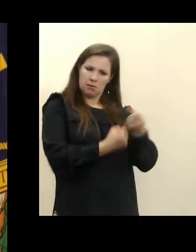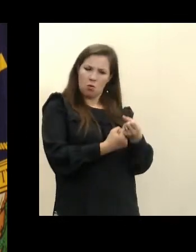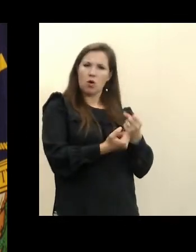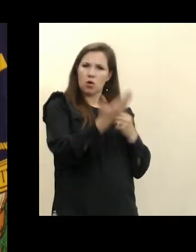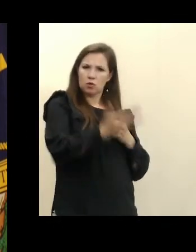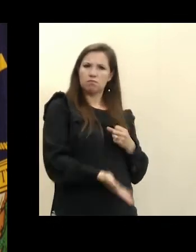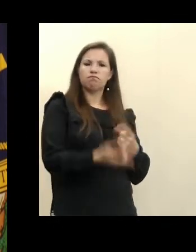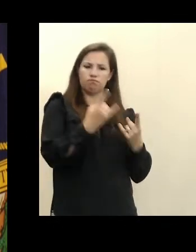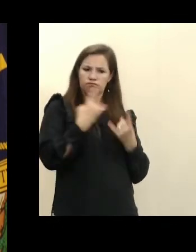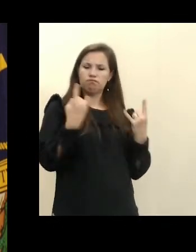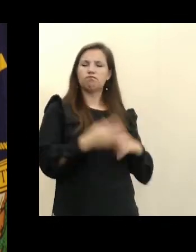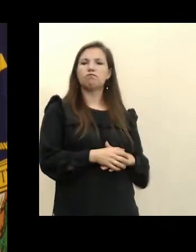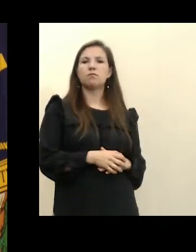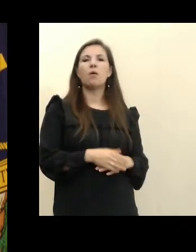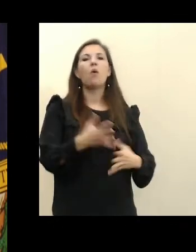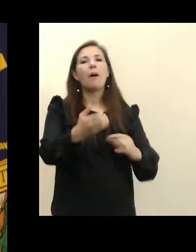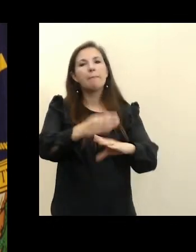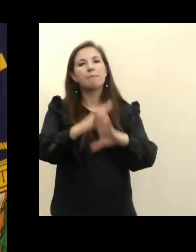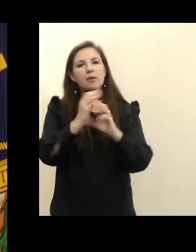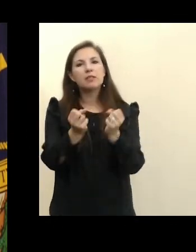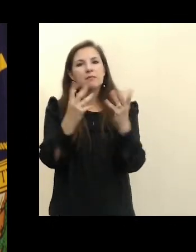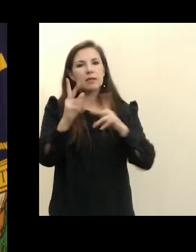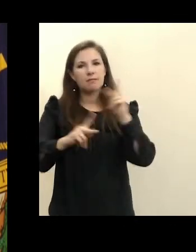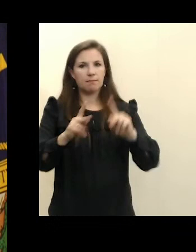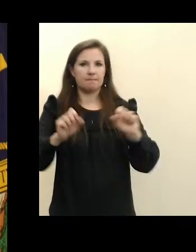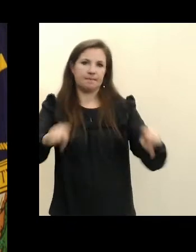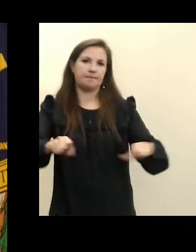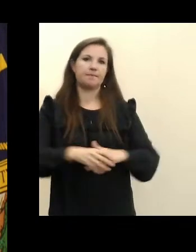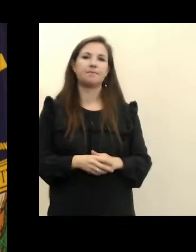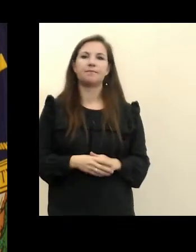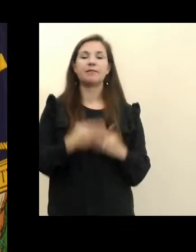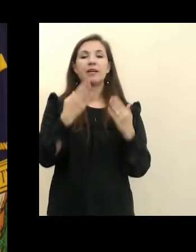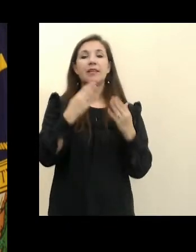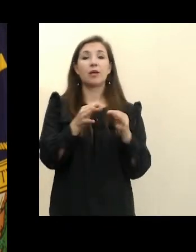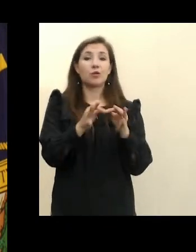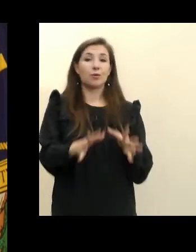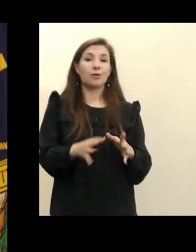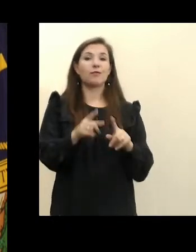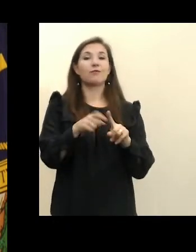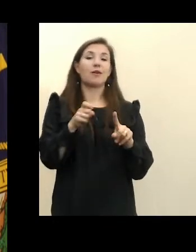you in that, because we want to protect as many people as possible. Thank you, Jennifer,